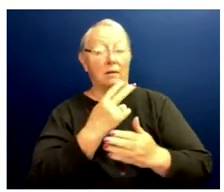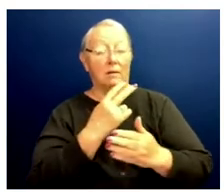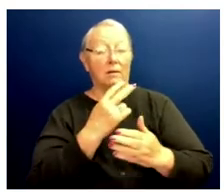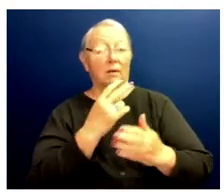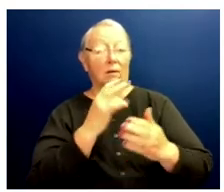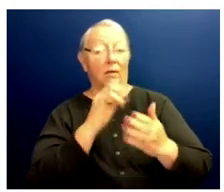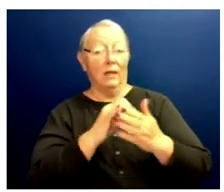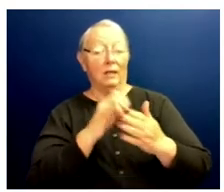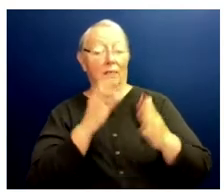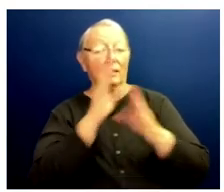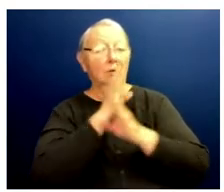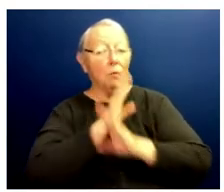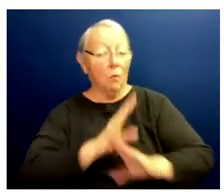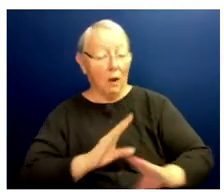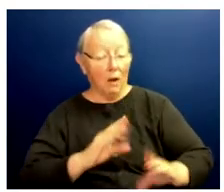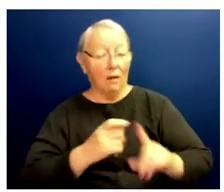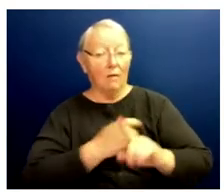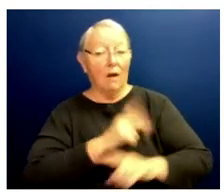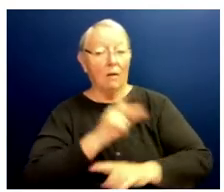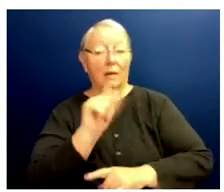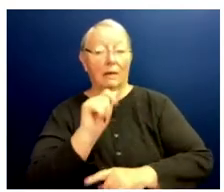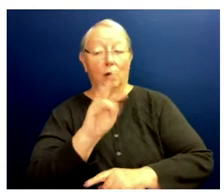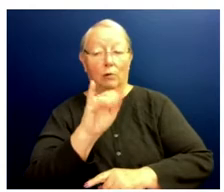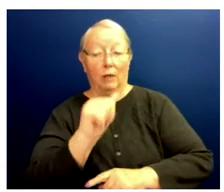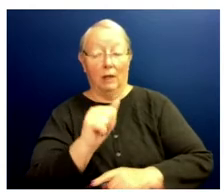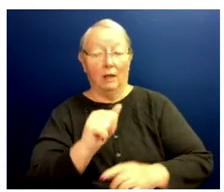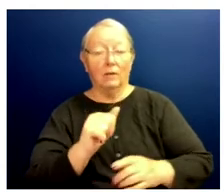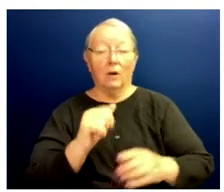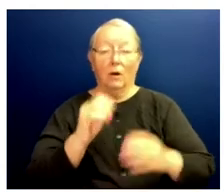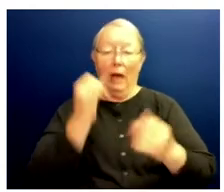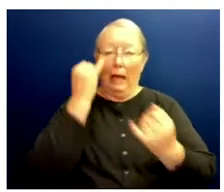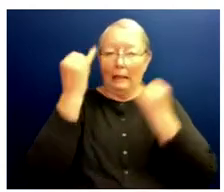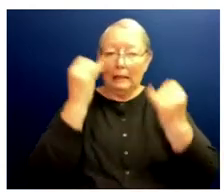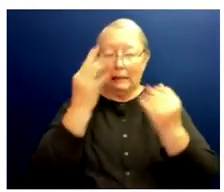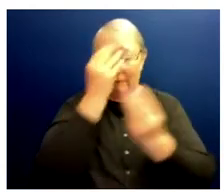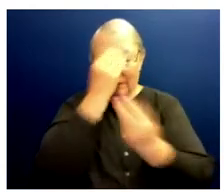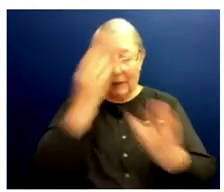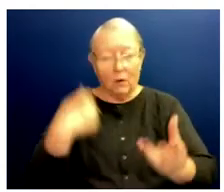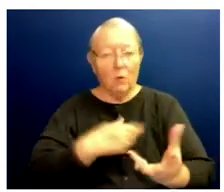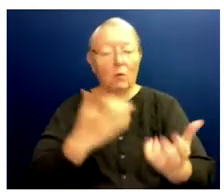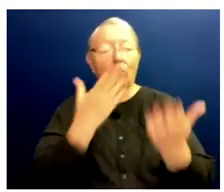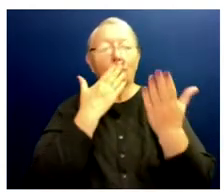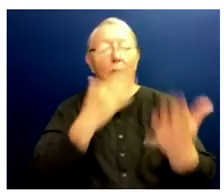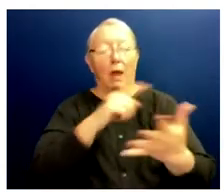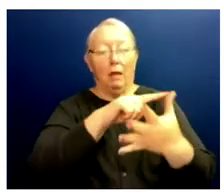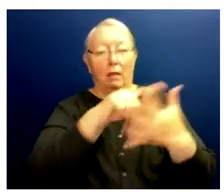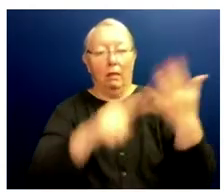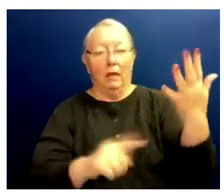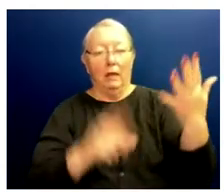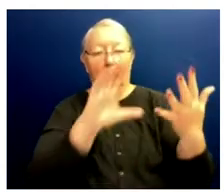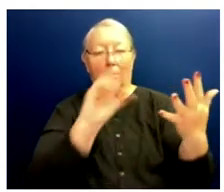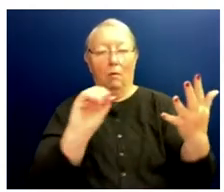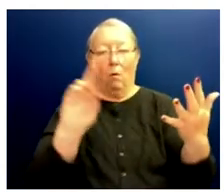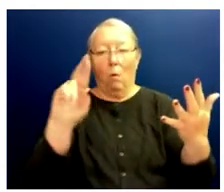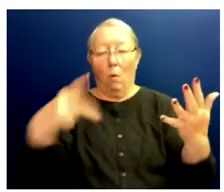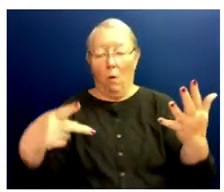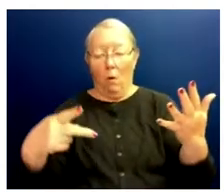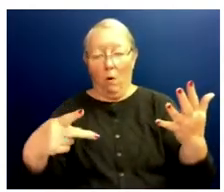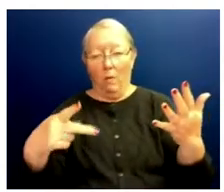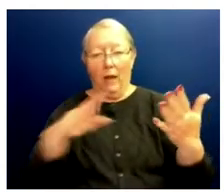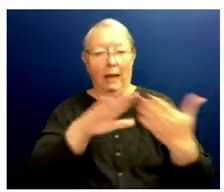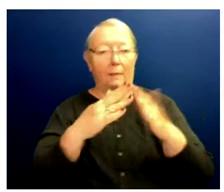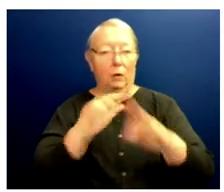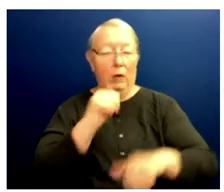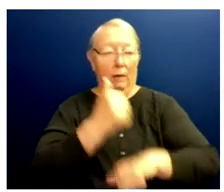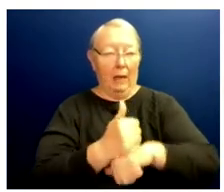who believe in the power of ideas and information. We'd like to thank the following corporate and community-based organizations for their